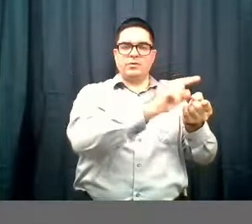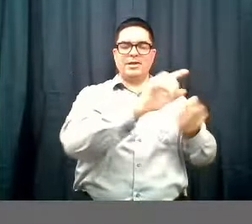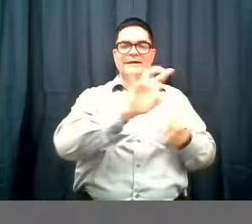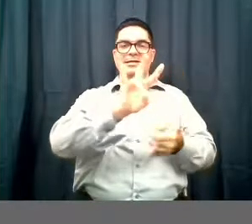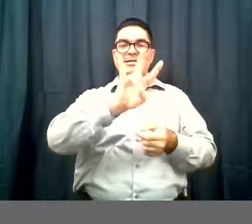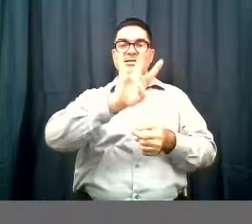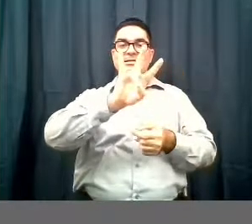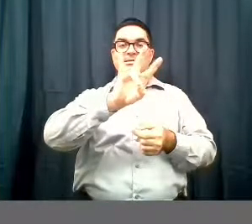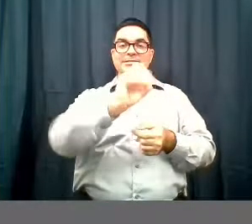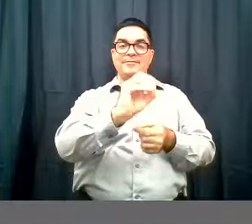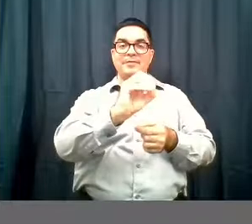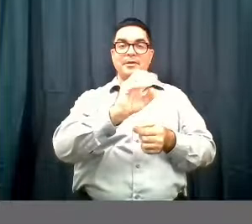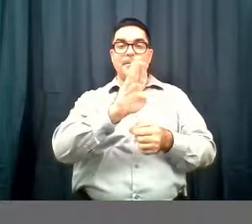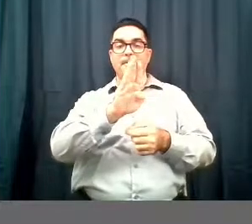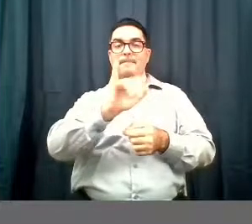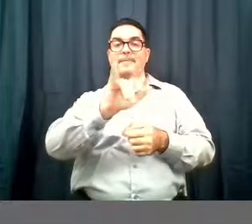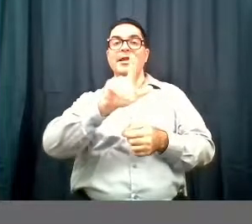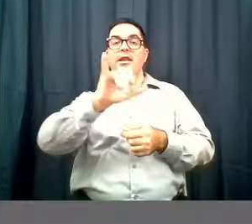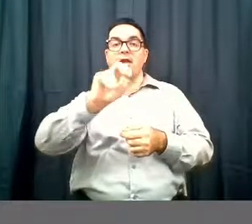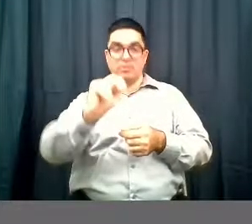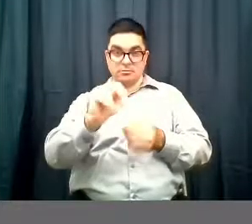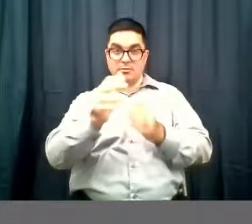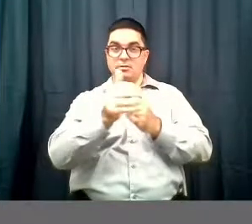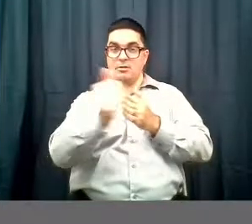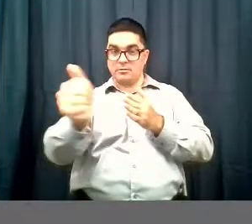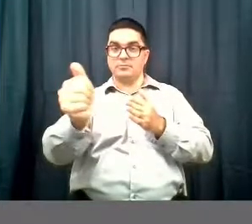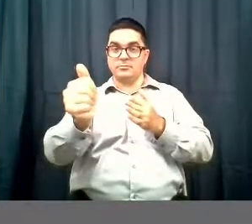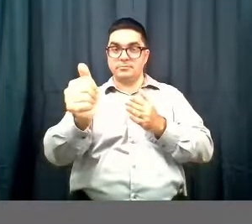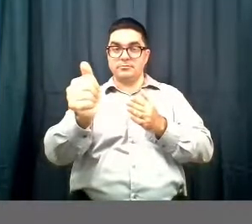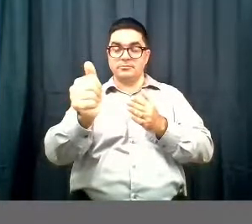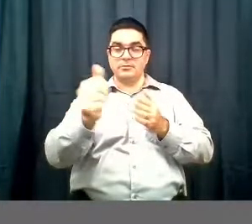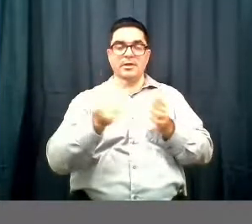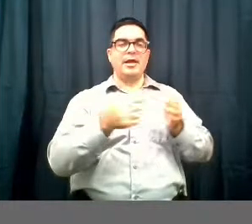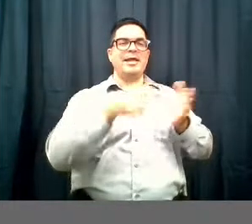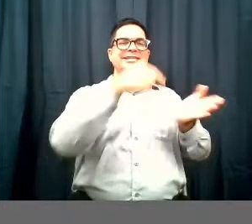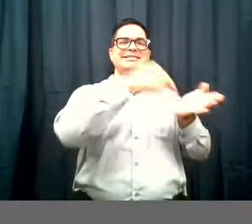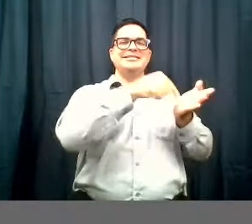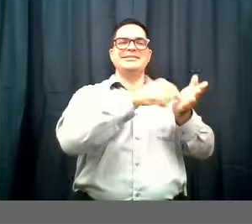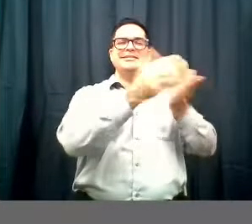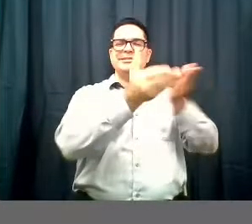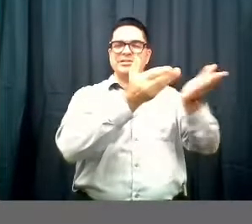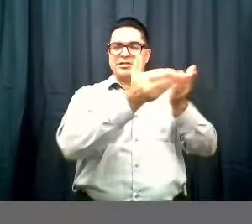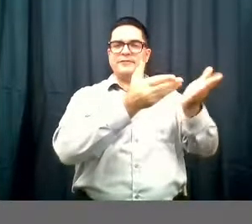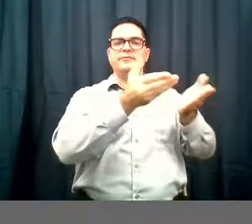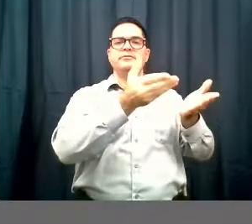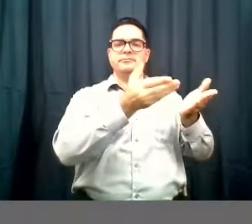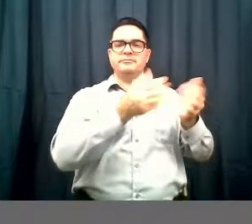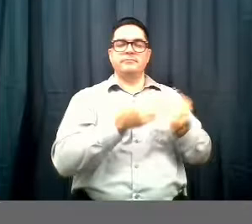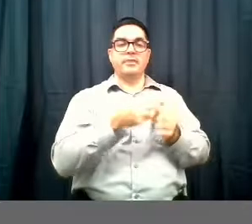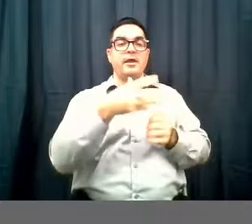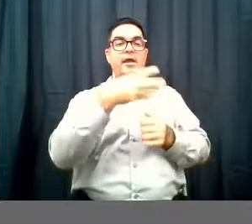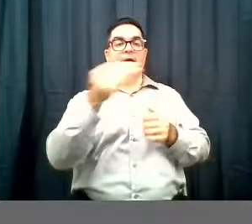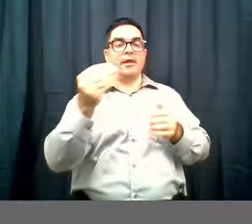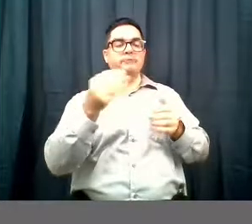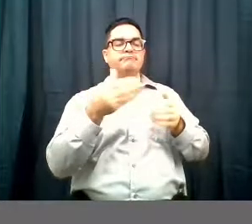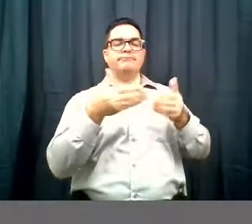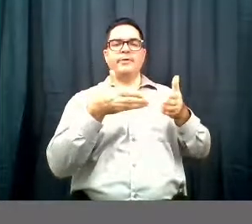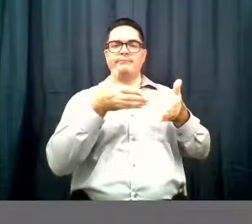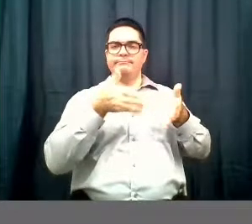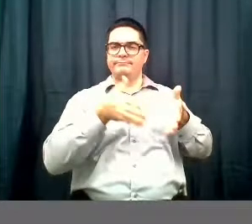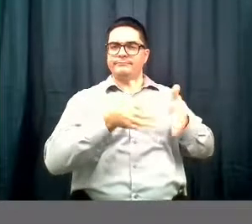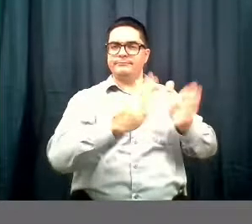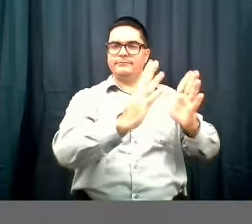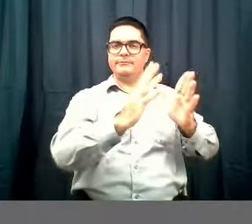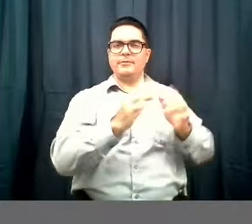billion. That is $17 billion of debt service savings as a result of the restructuring. It also freed up 46% of the sales